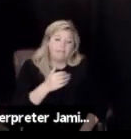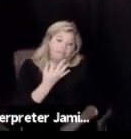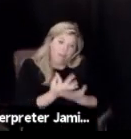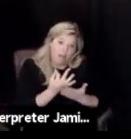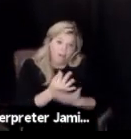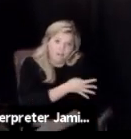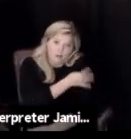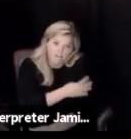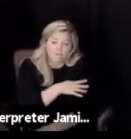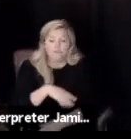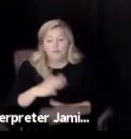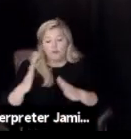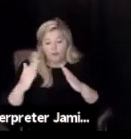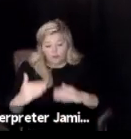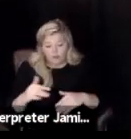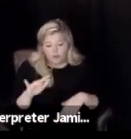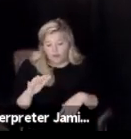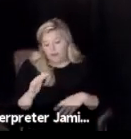Officer. You have the